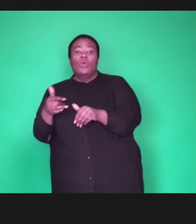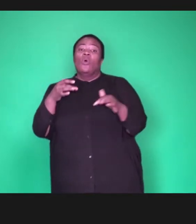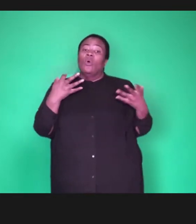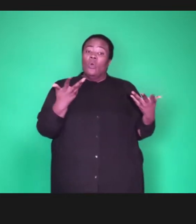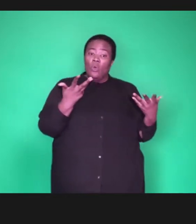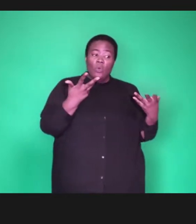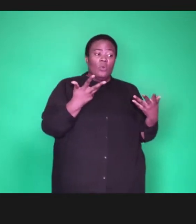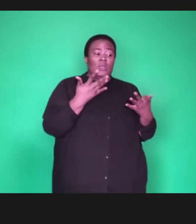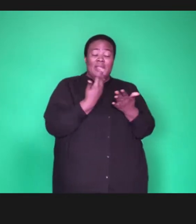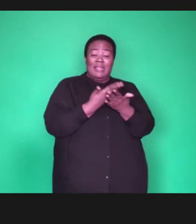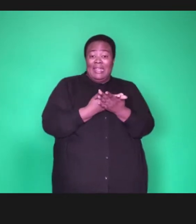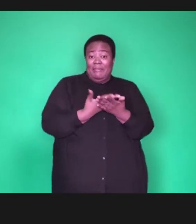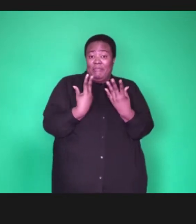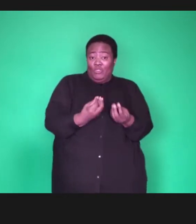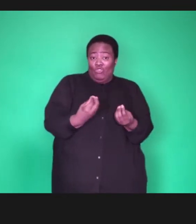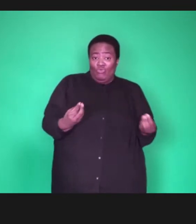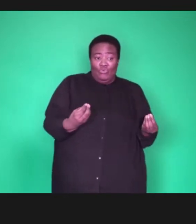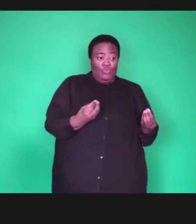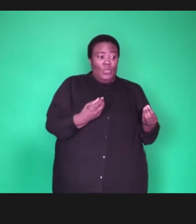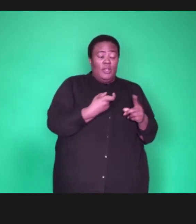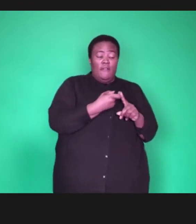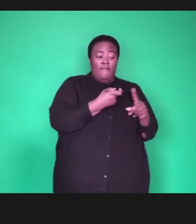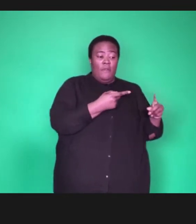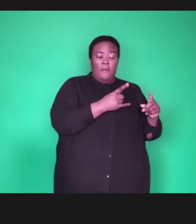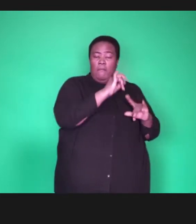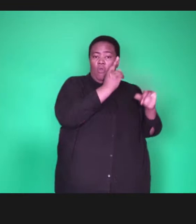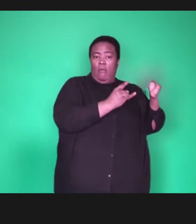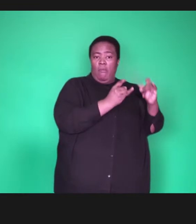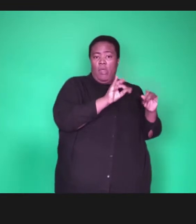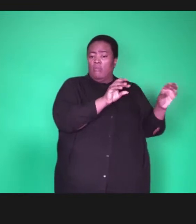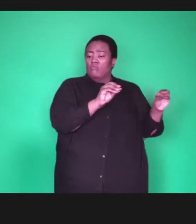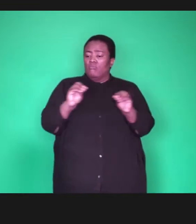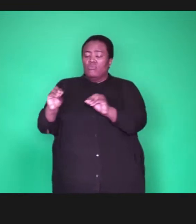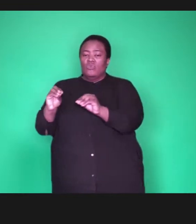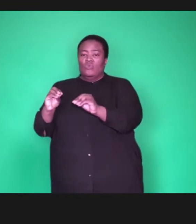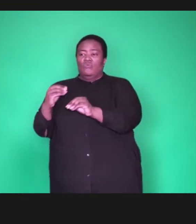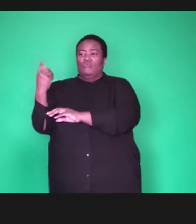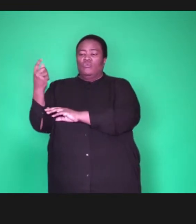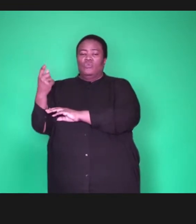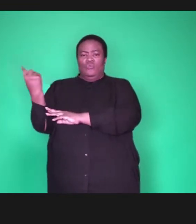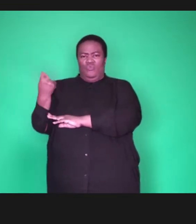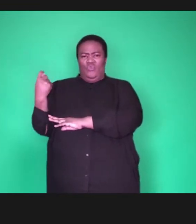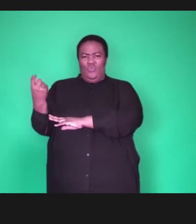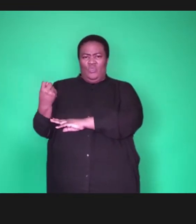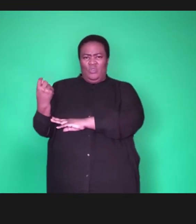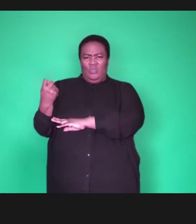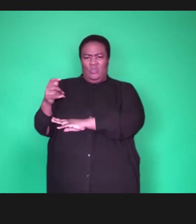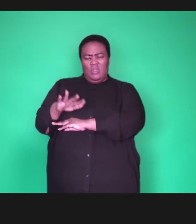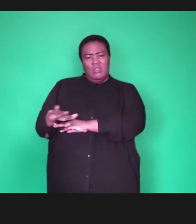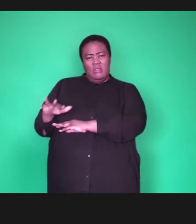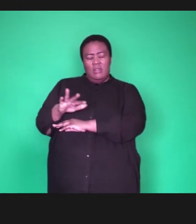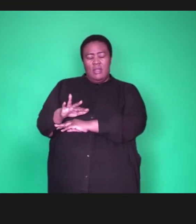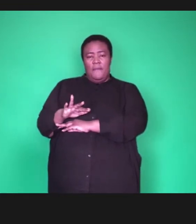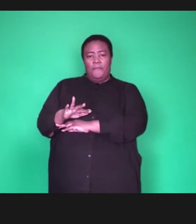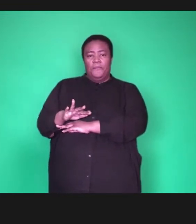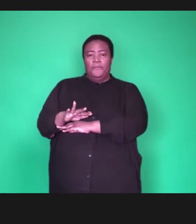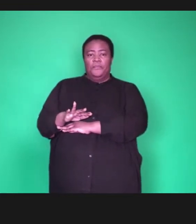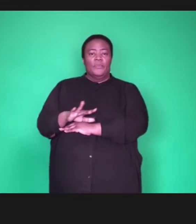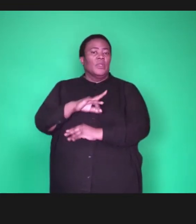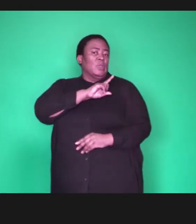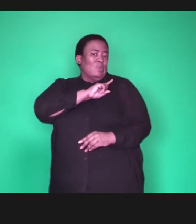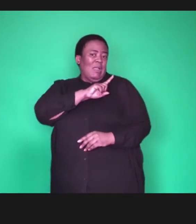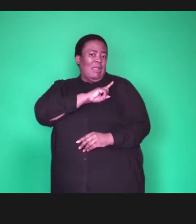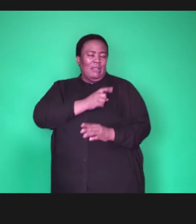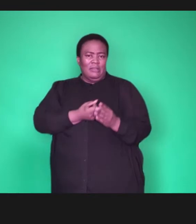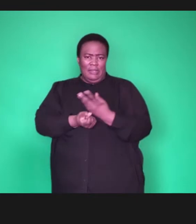of urban areas and to rural areas. And the reason why it